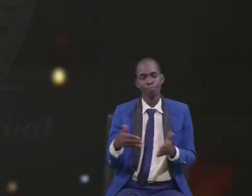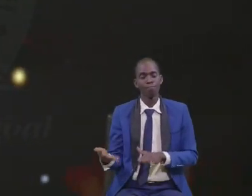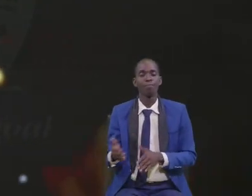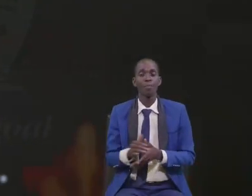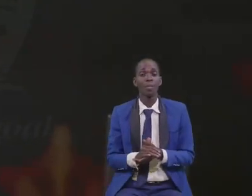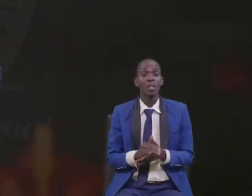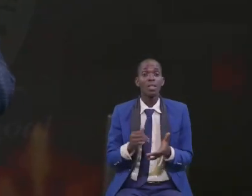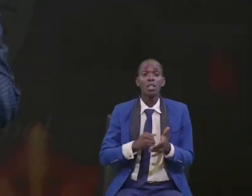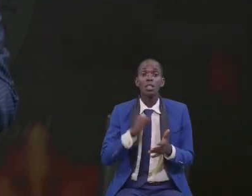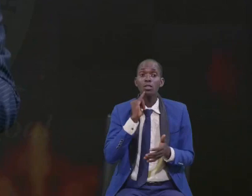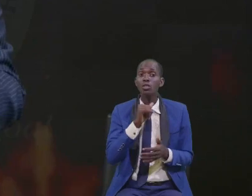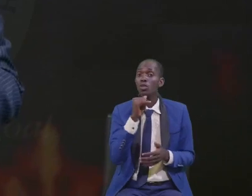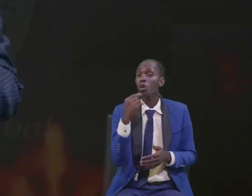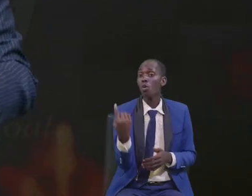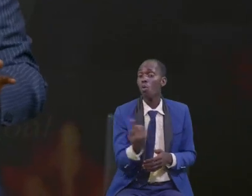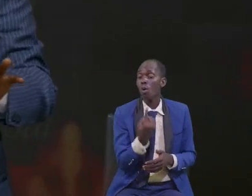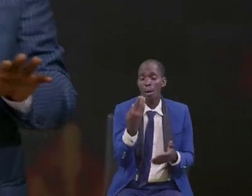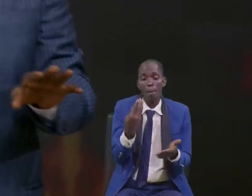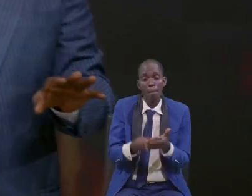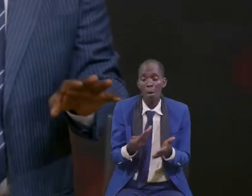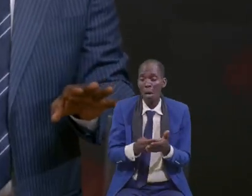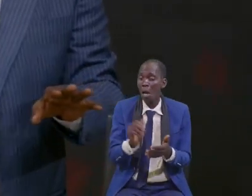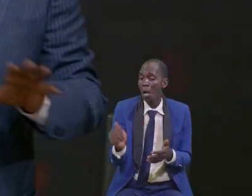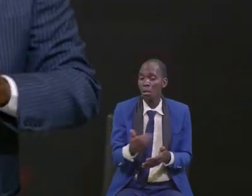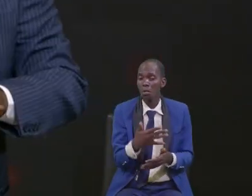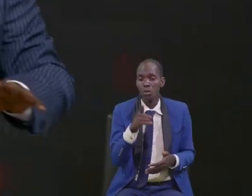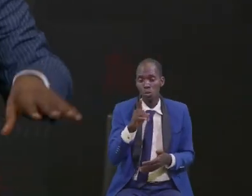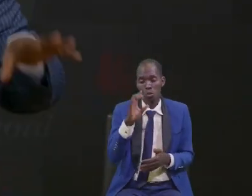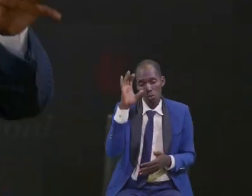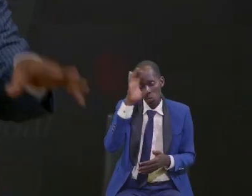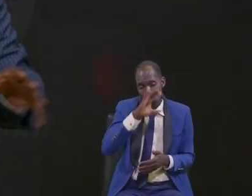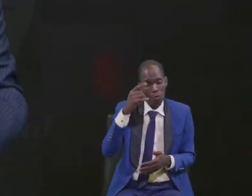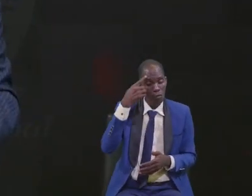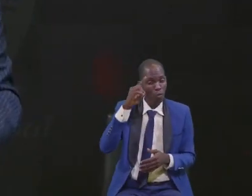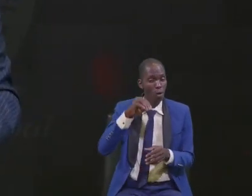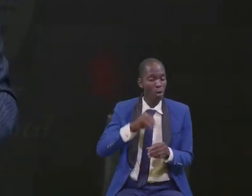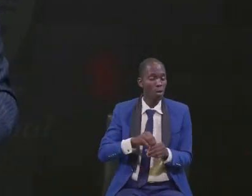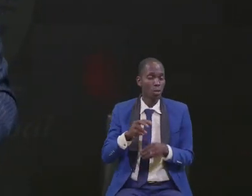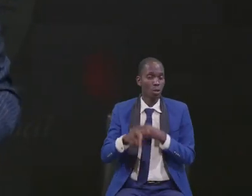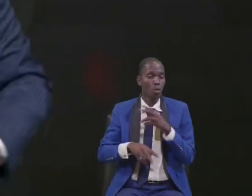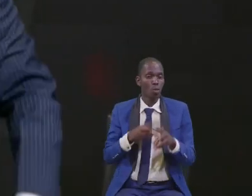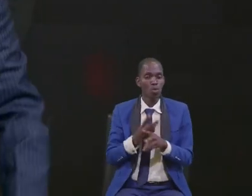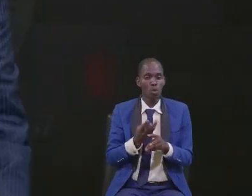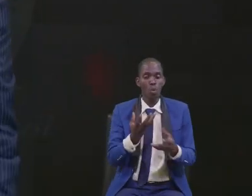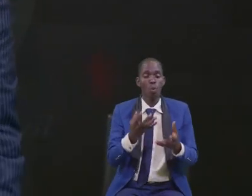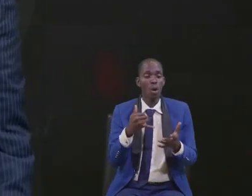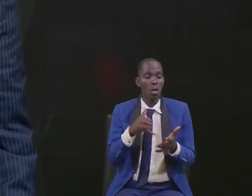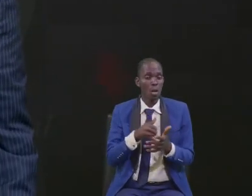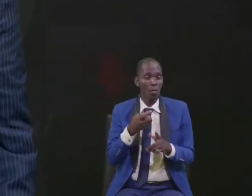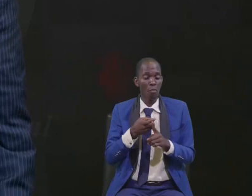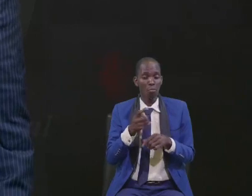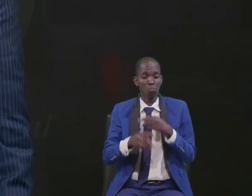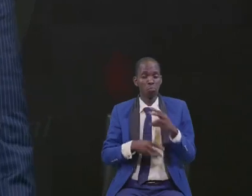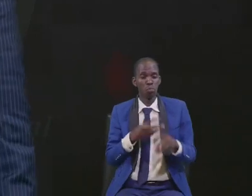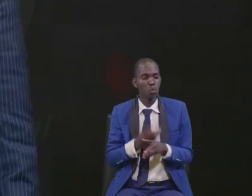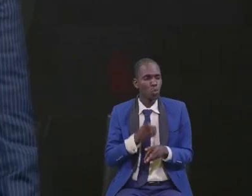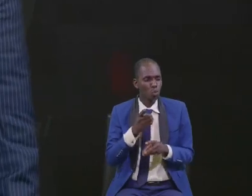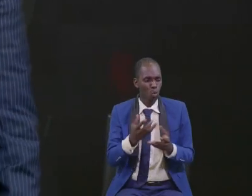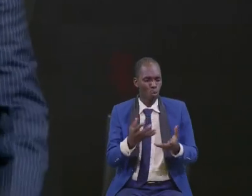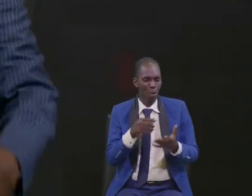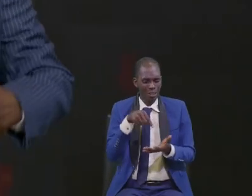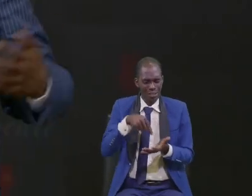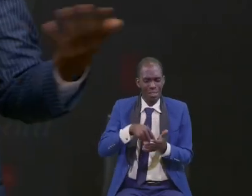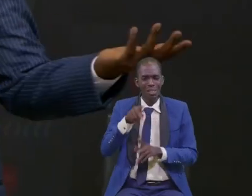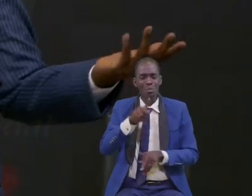money. Anything you're looking for in the world, and you want it from the world, and you want these people of